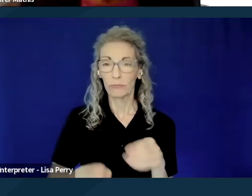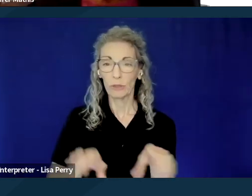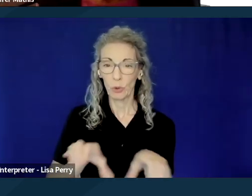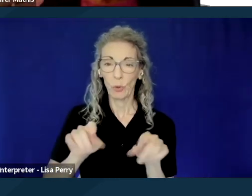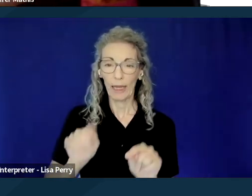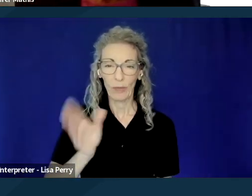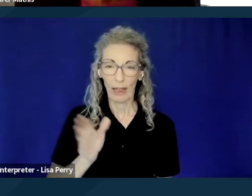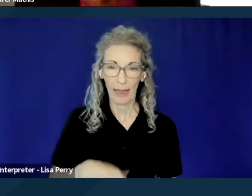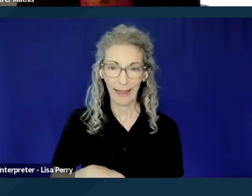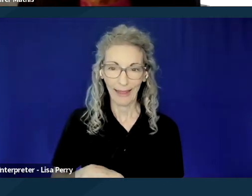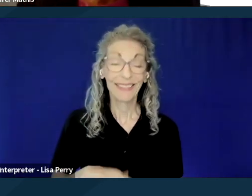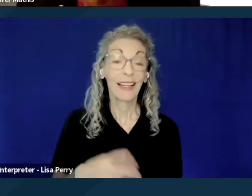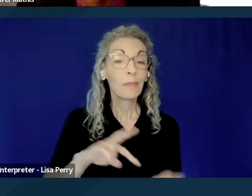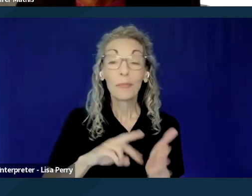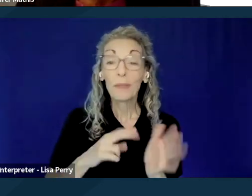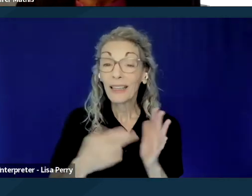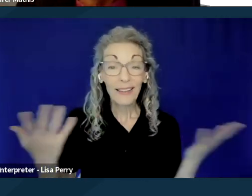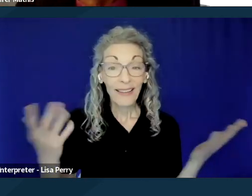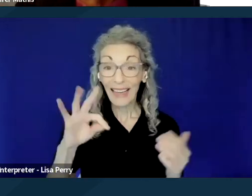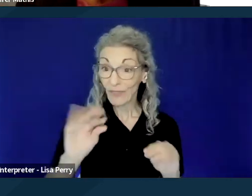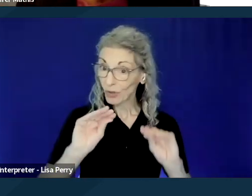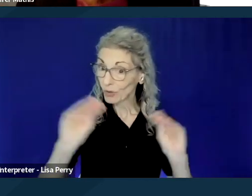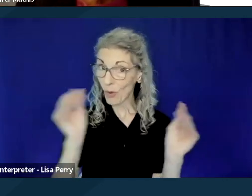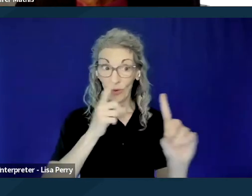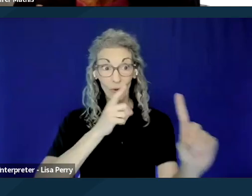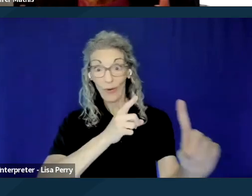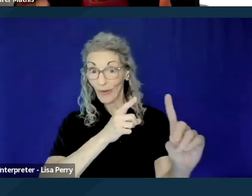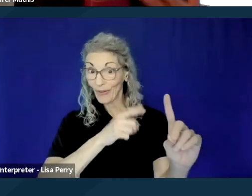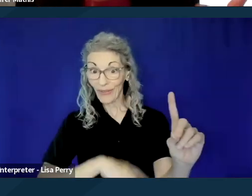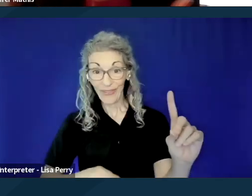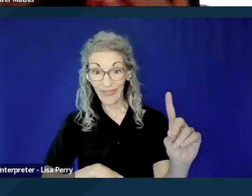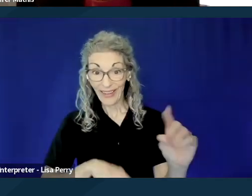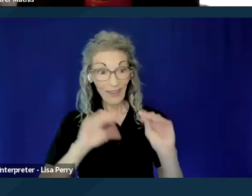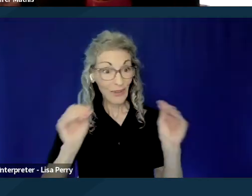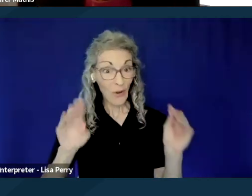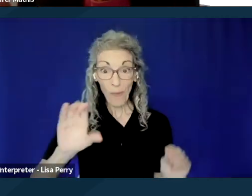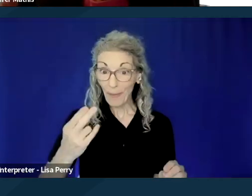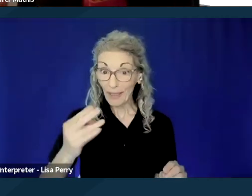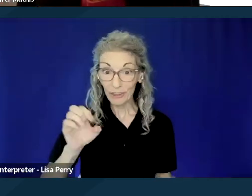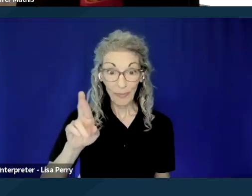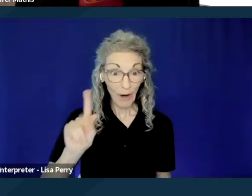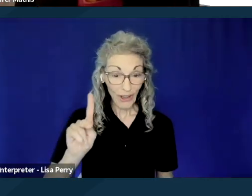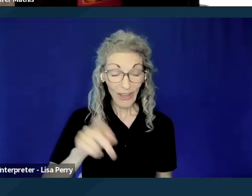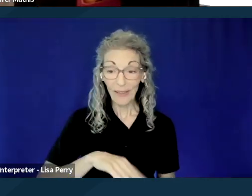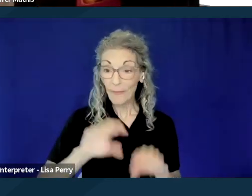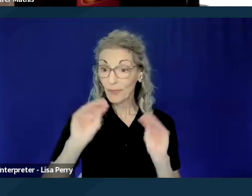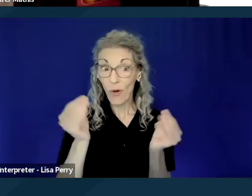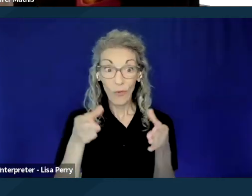that if we don't have a benchmark, we don't have a way to look